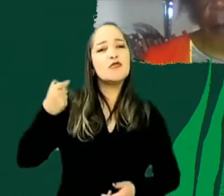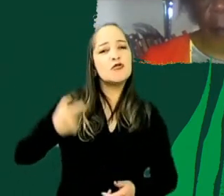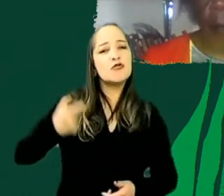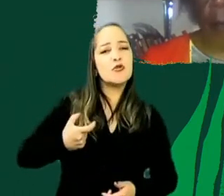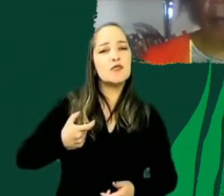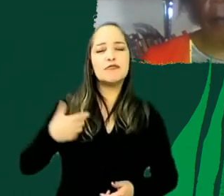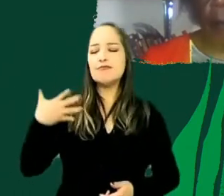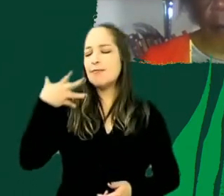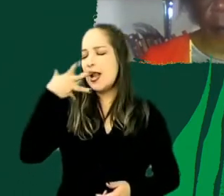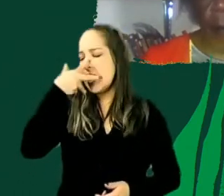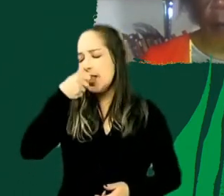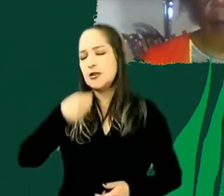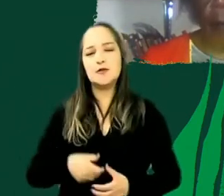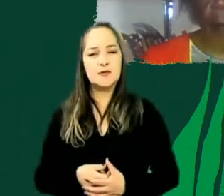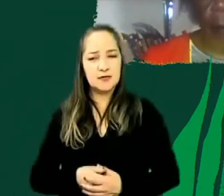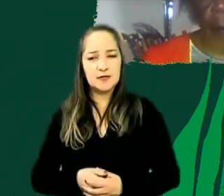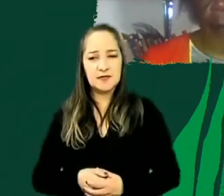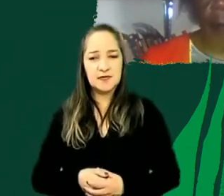I don't know, what else?